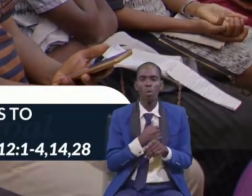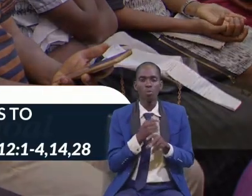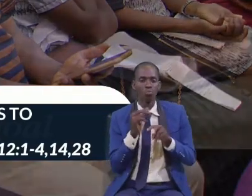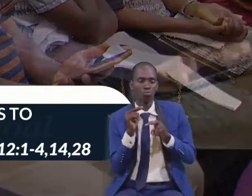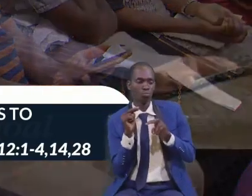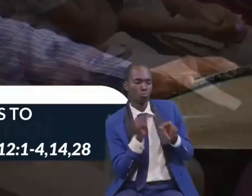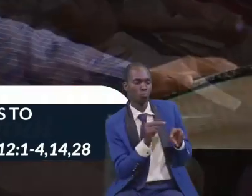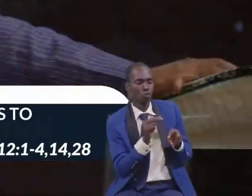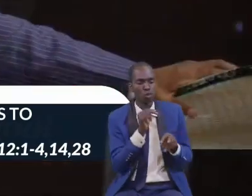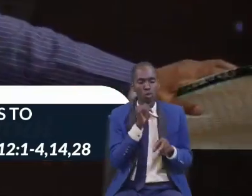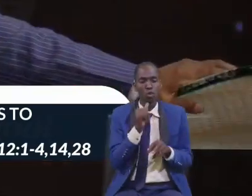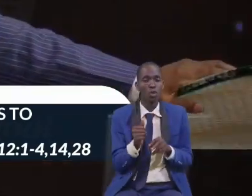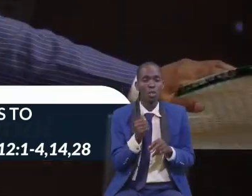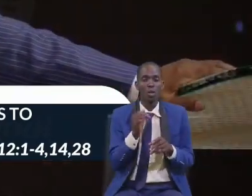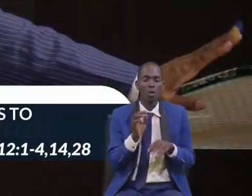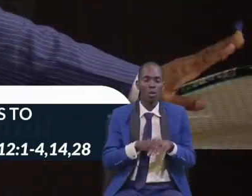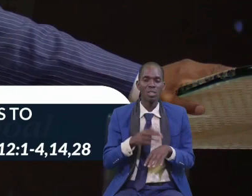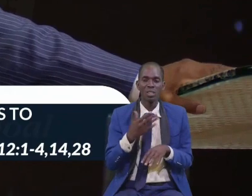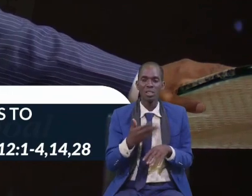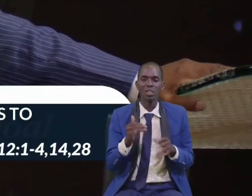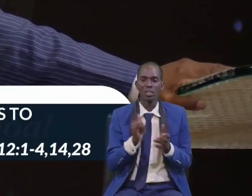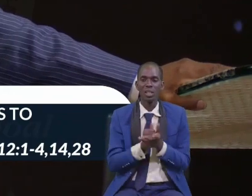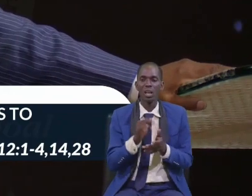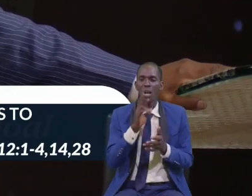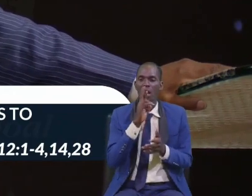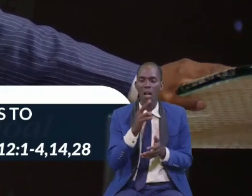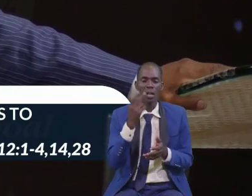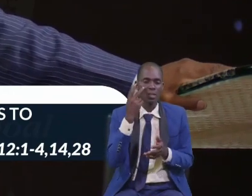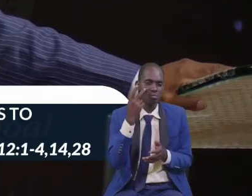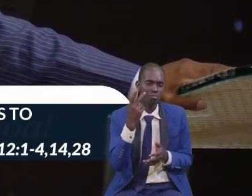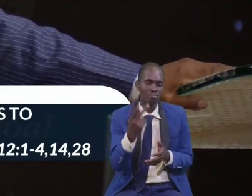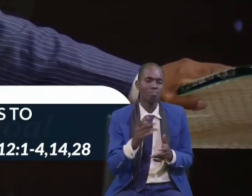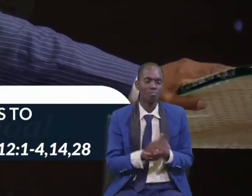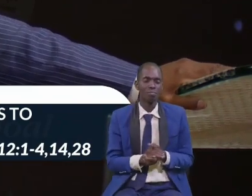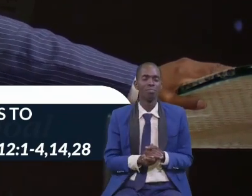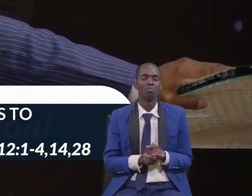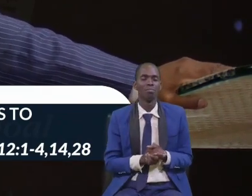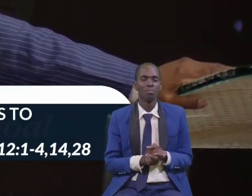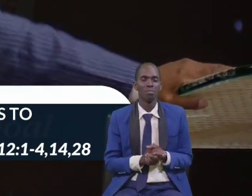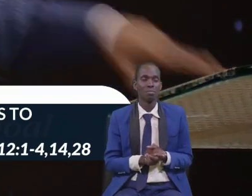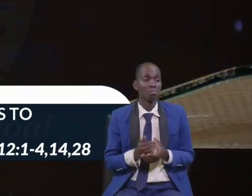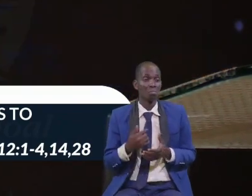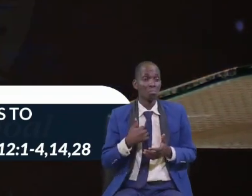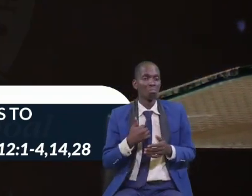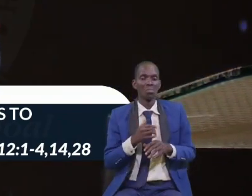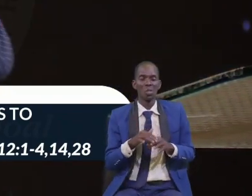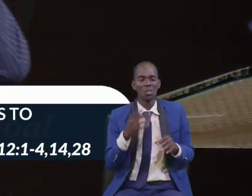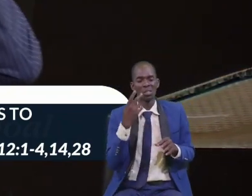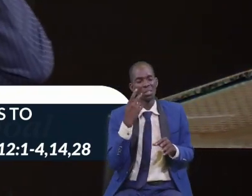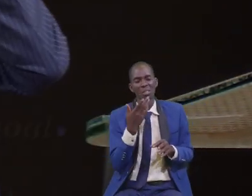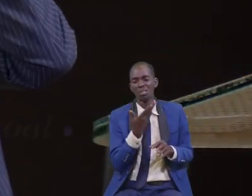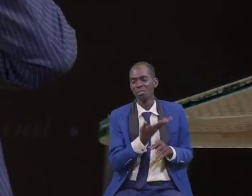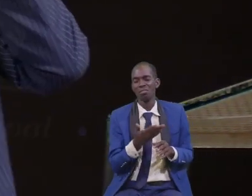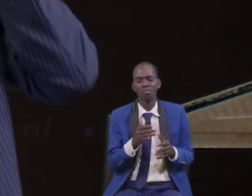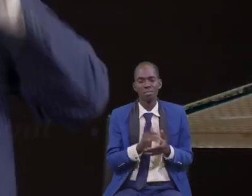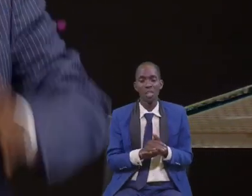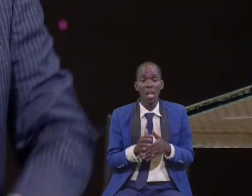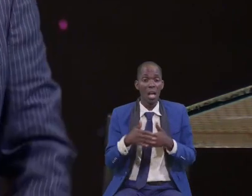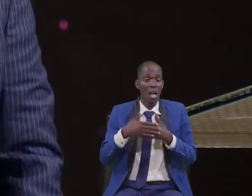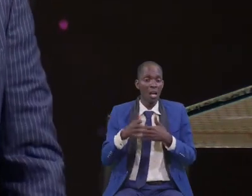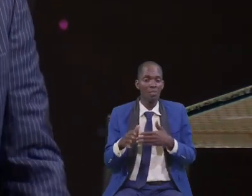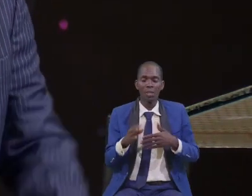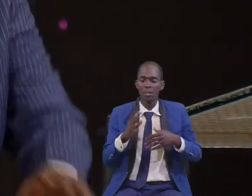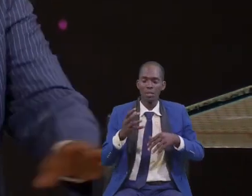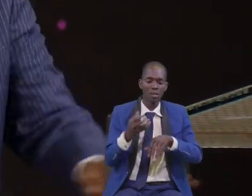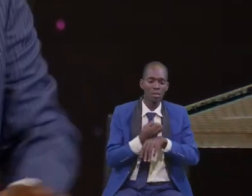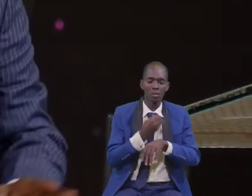things which are seen. It says, I don't look at those things. You know, after being stoned,